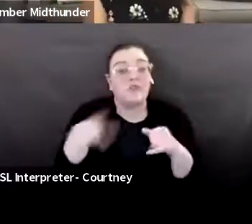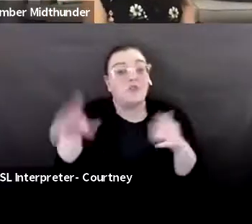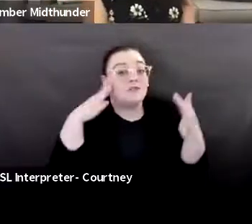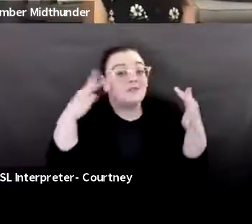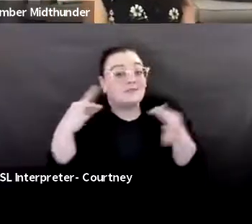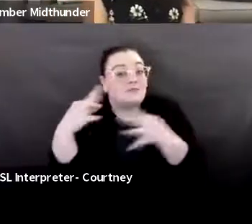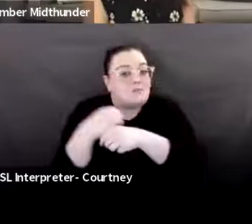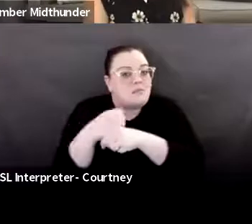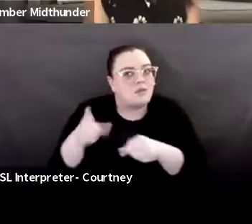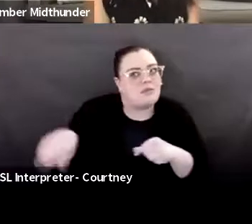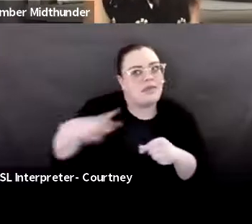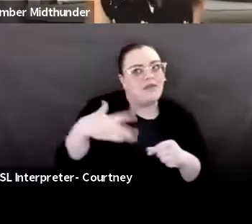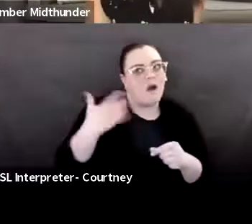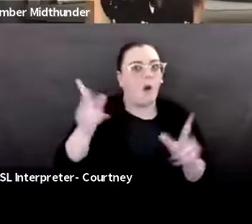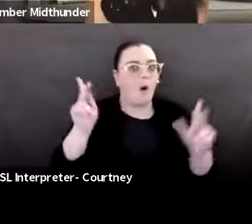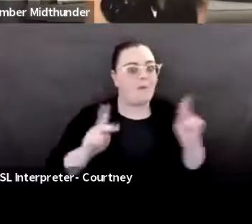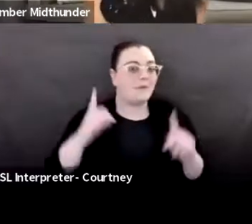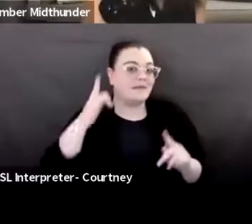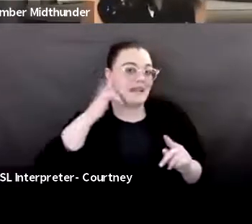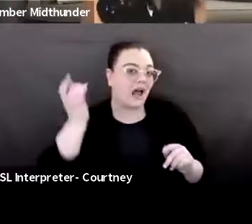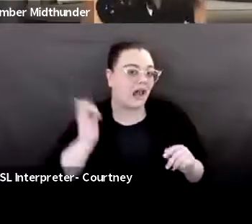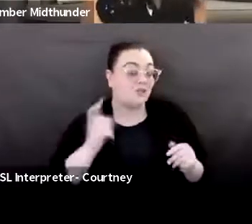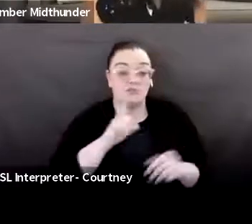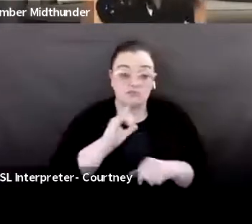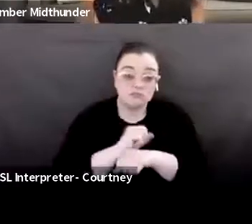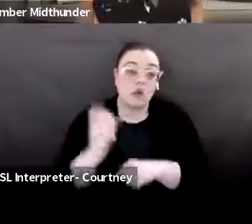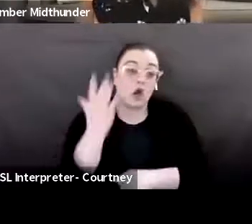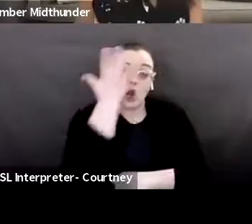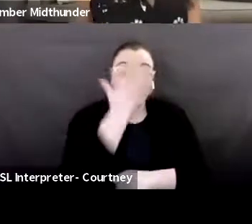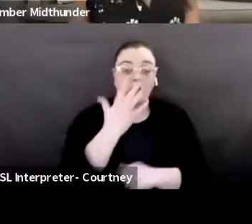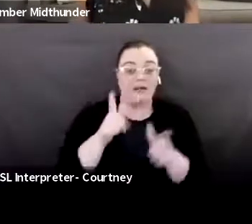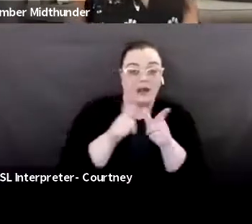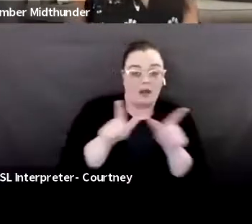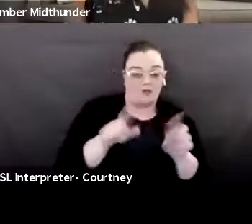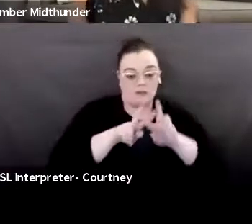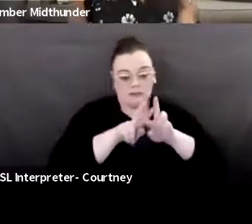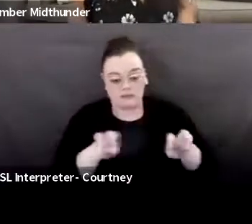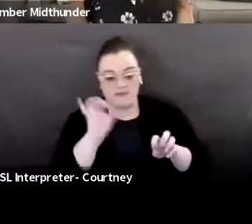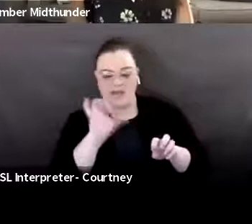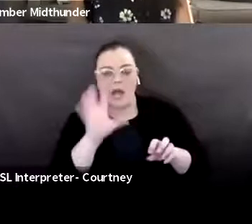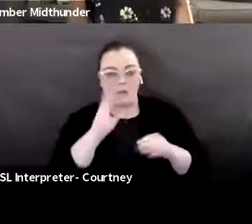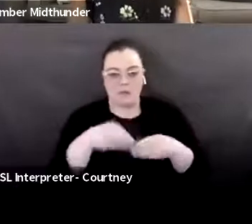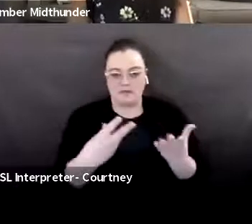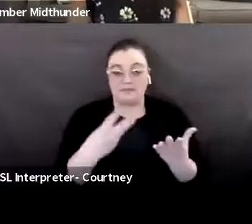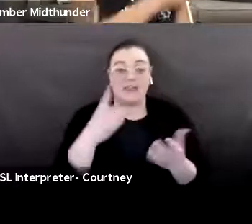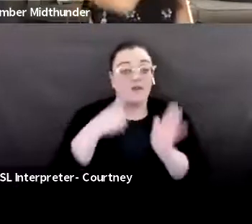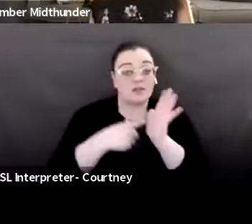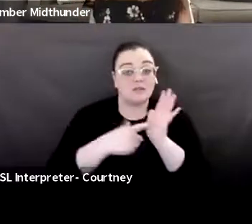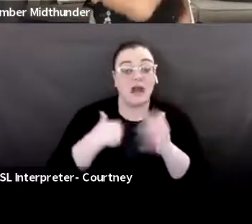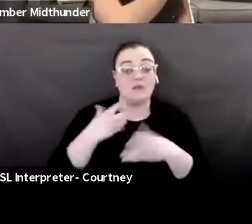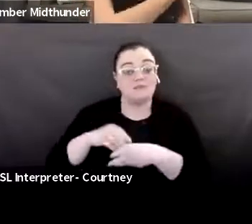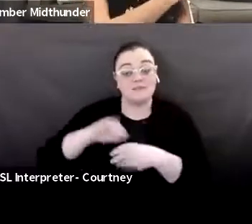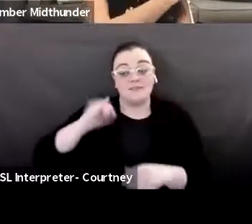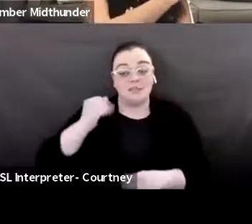Native people sounded like. So really look at the language, and that's going to inform You know, like when I did Jamestown, I had to really think